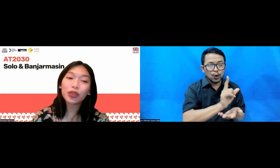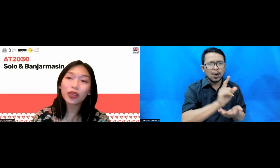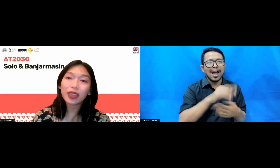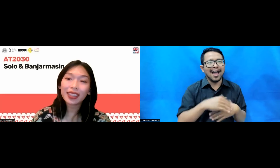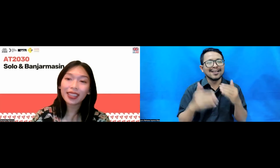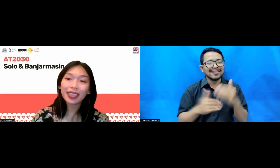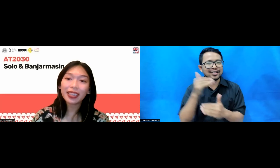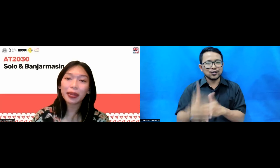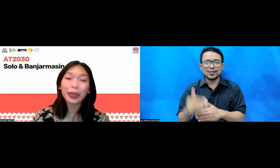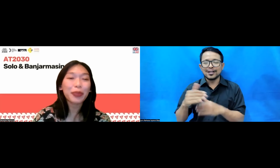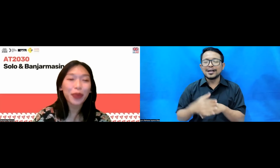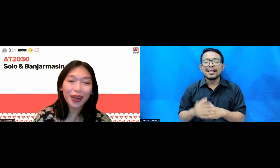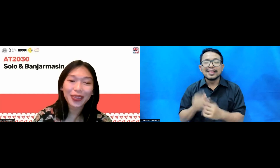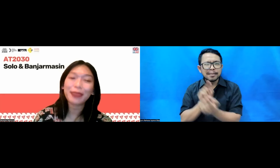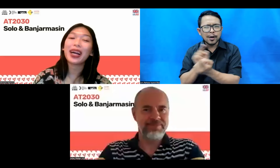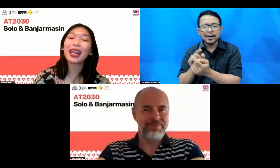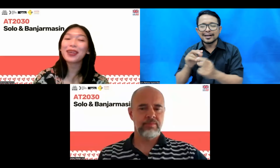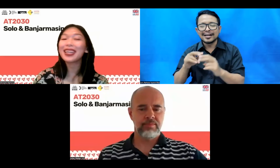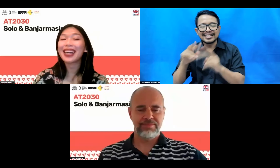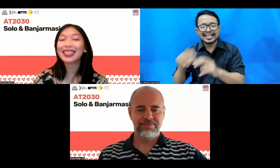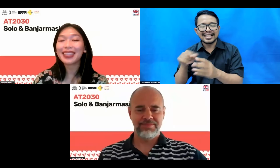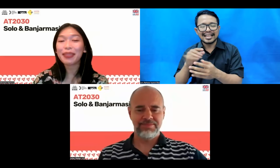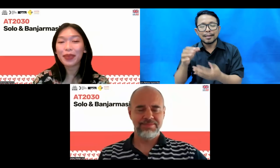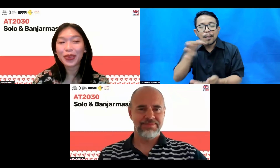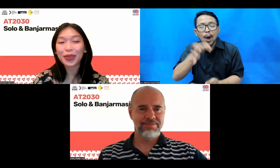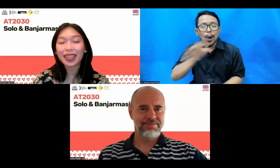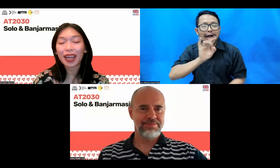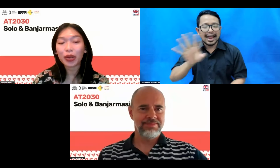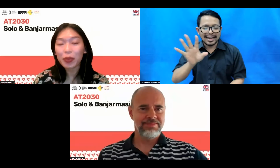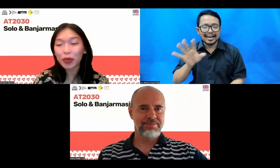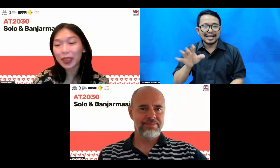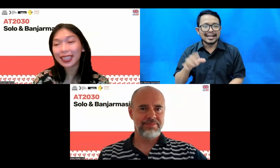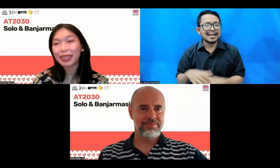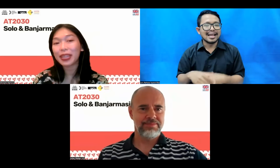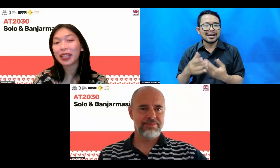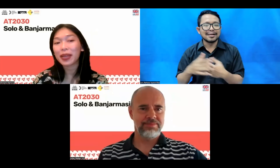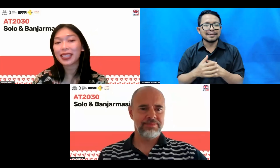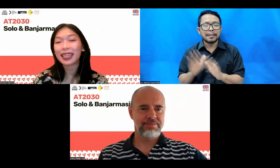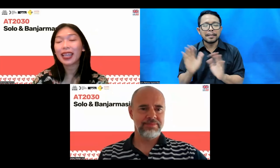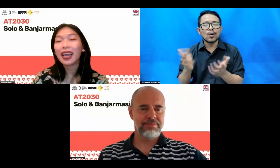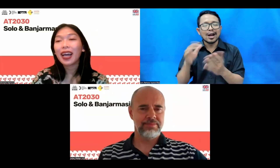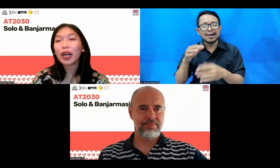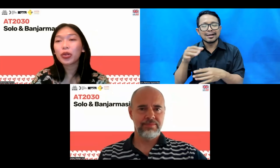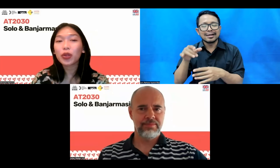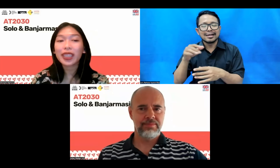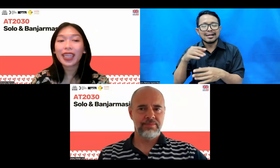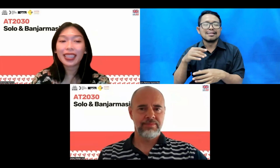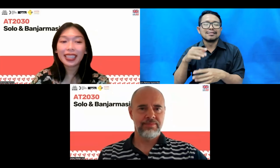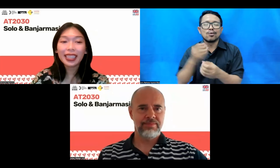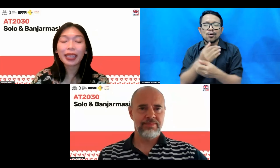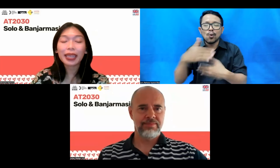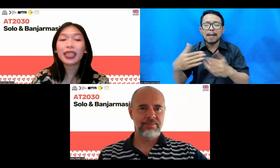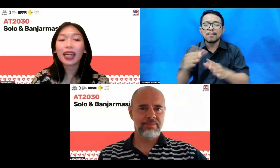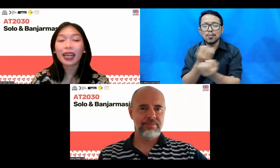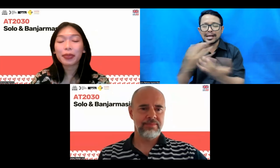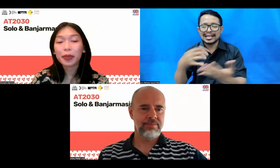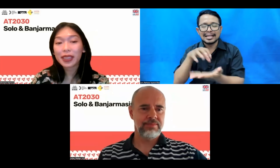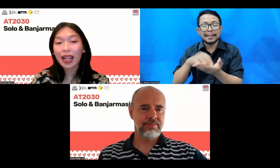infrastructure research results from Solo. Now we will move on to another island regarding the results